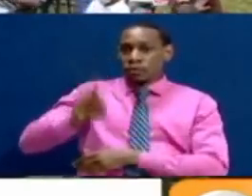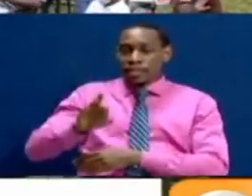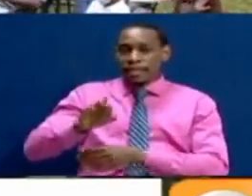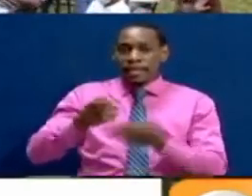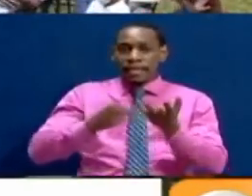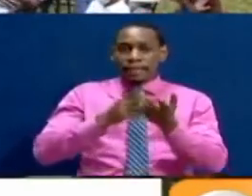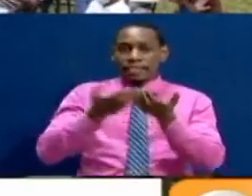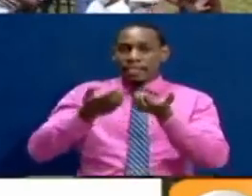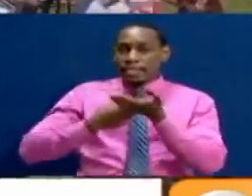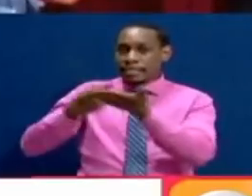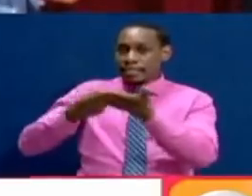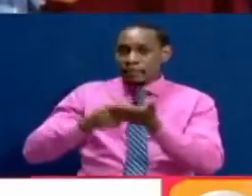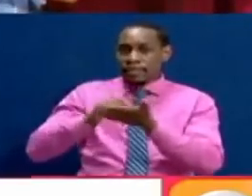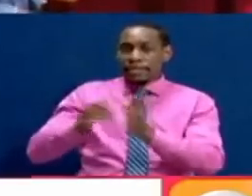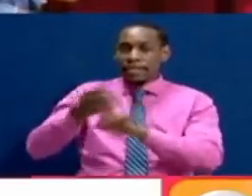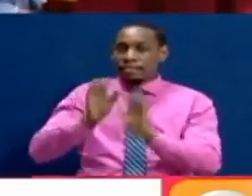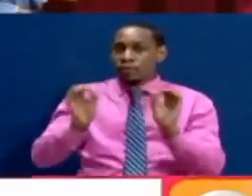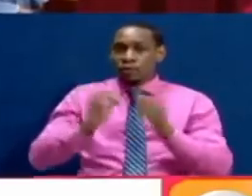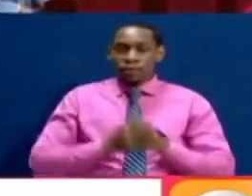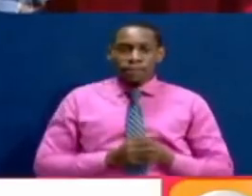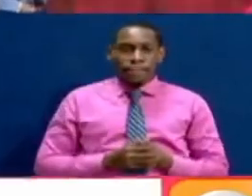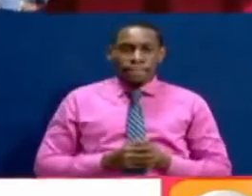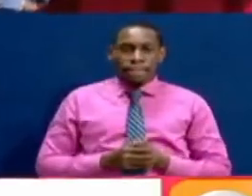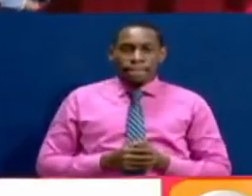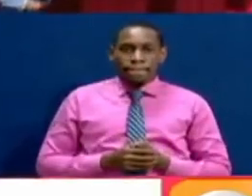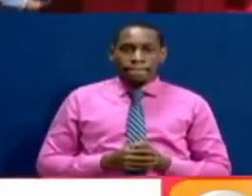quorum required for the debate was not met.